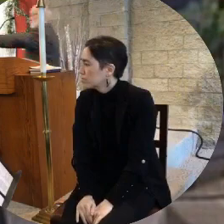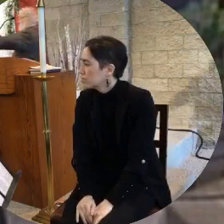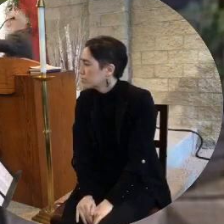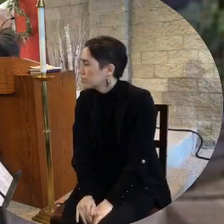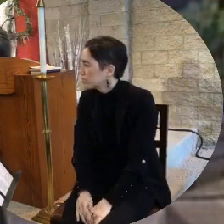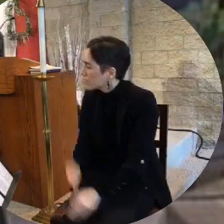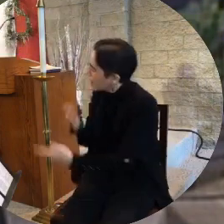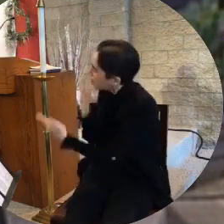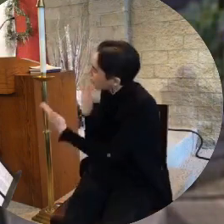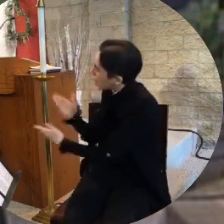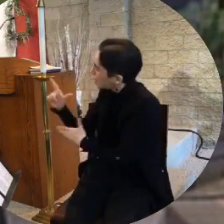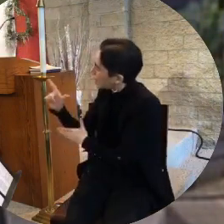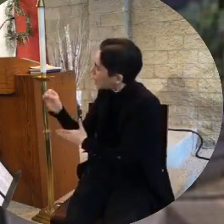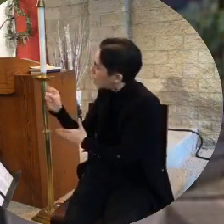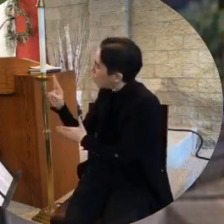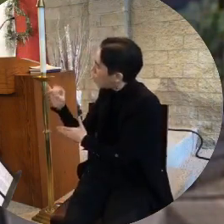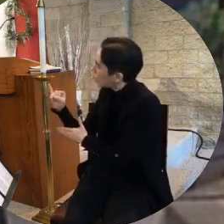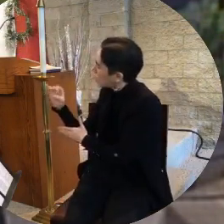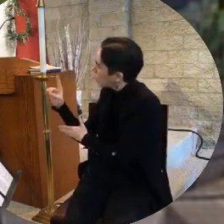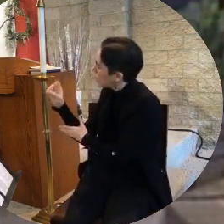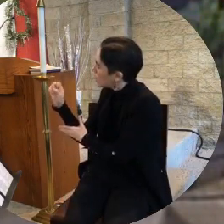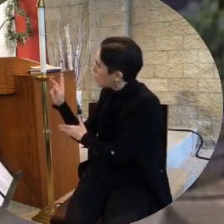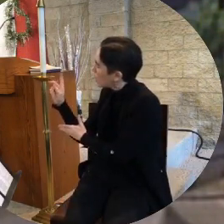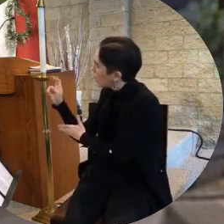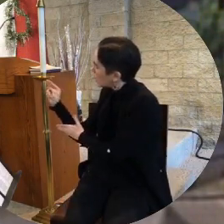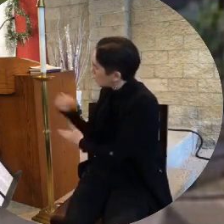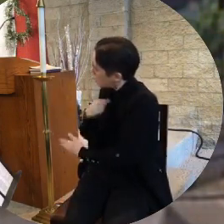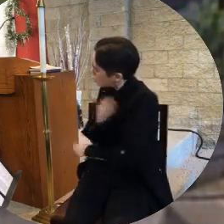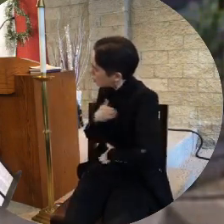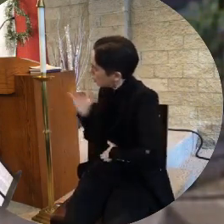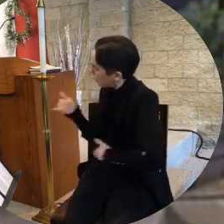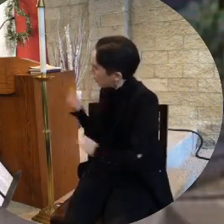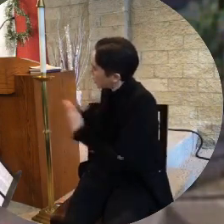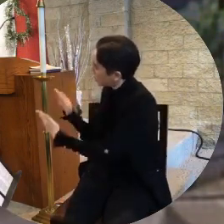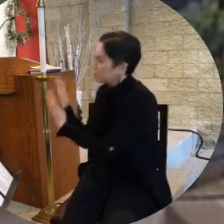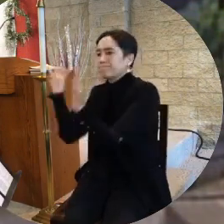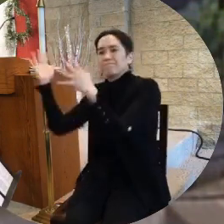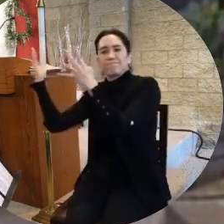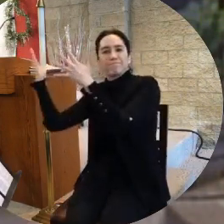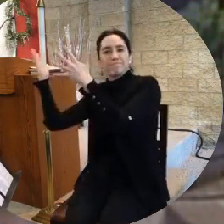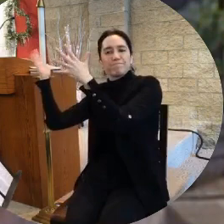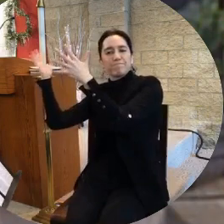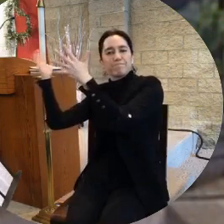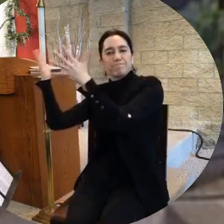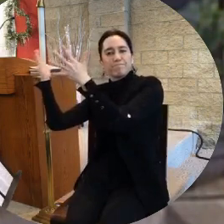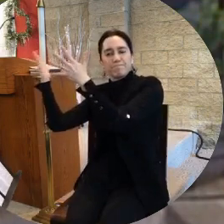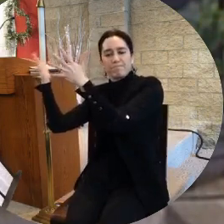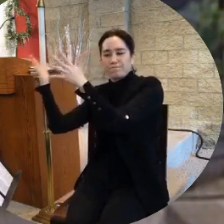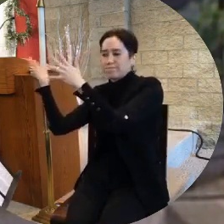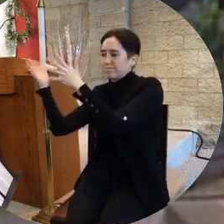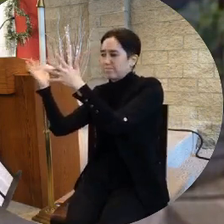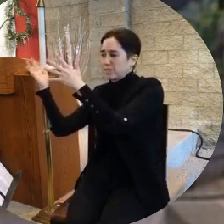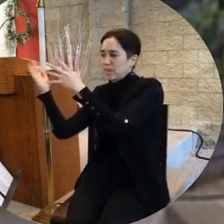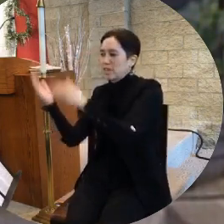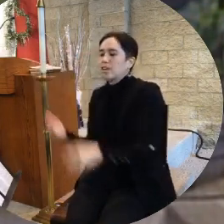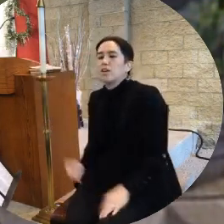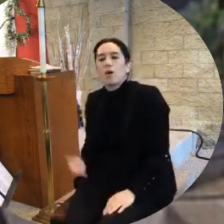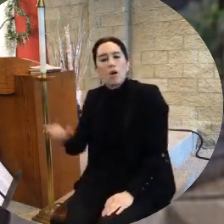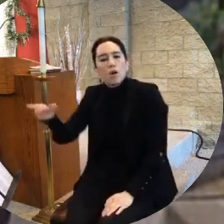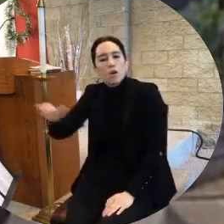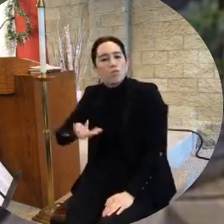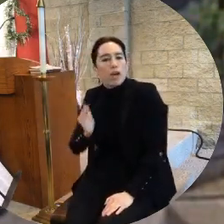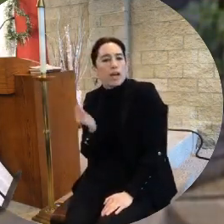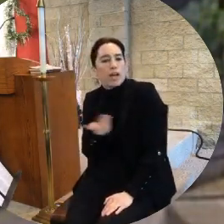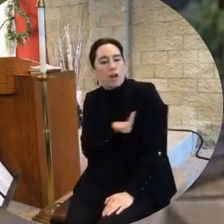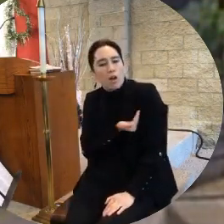Thank you, Lori Dockin. I like that very much. Thank you very much. I'm going to invite our on-duty Unity Prayer chaplains